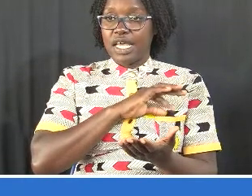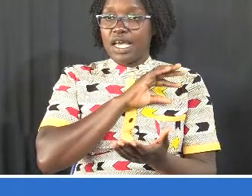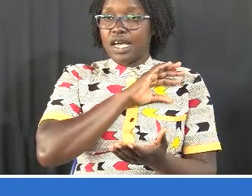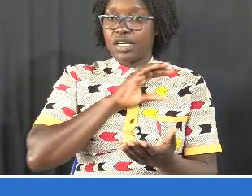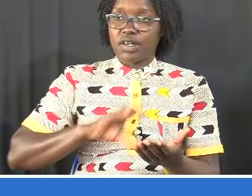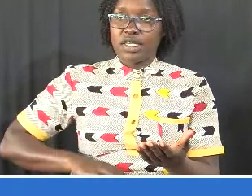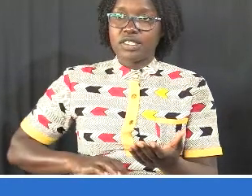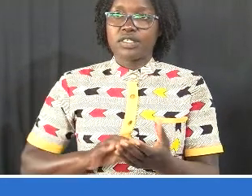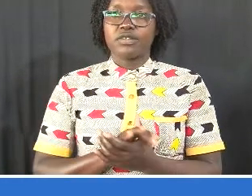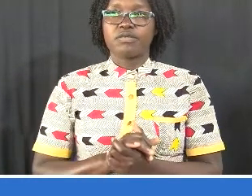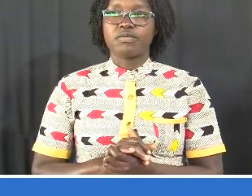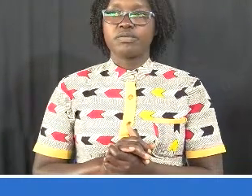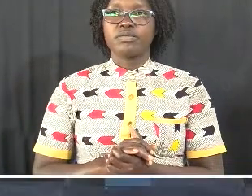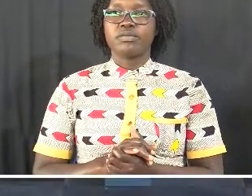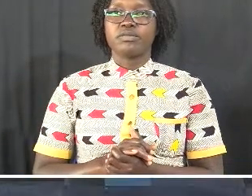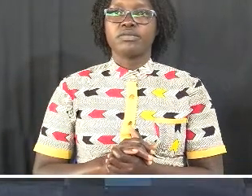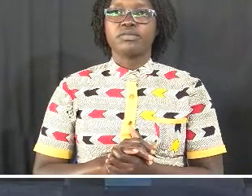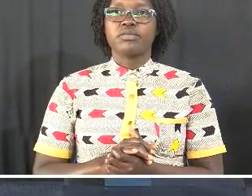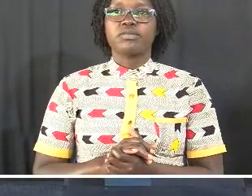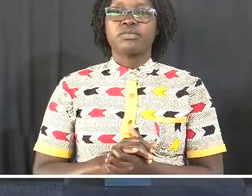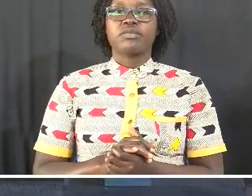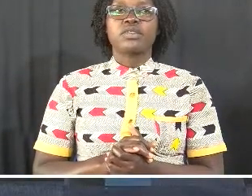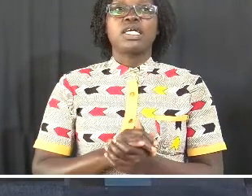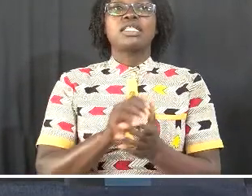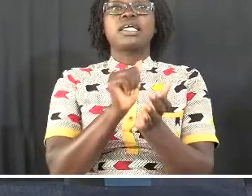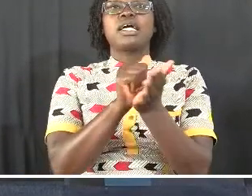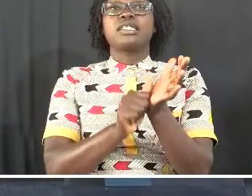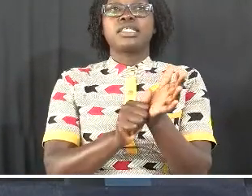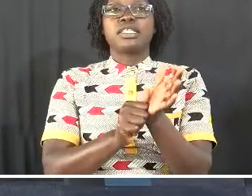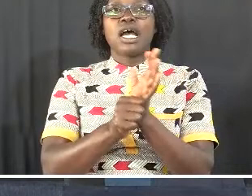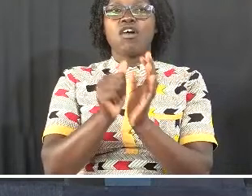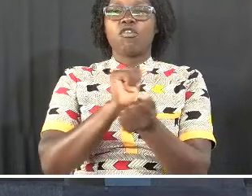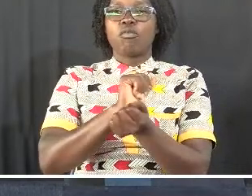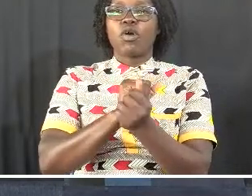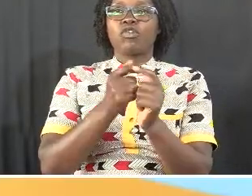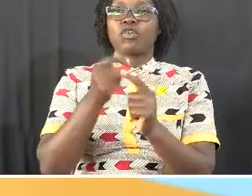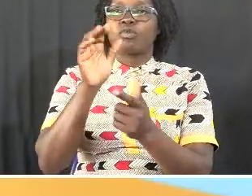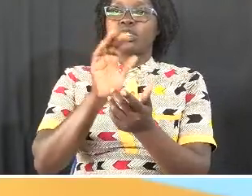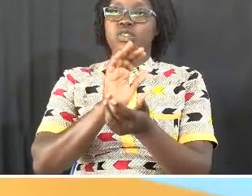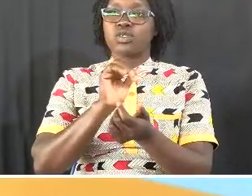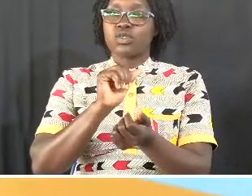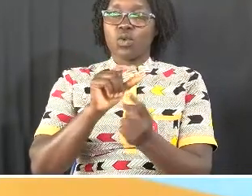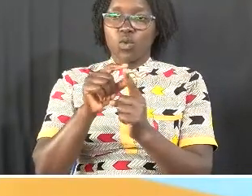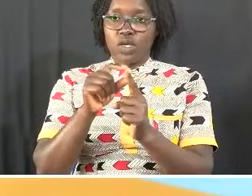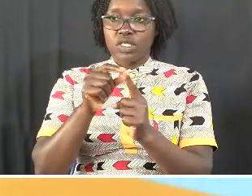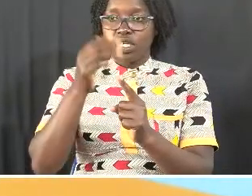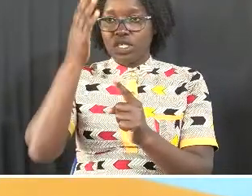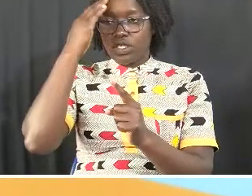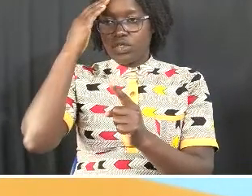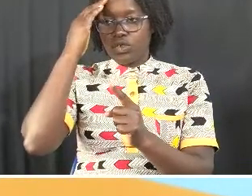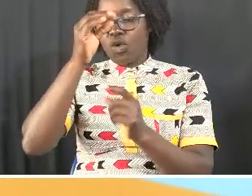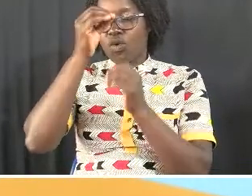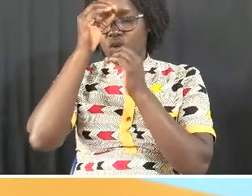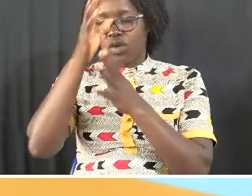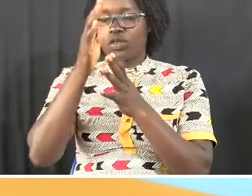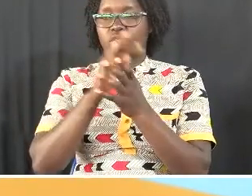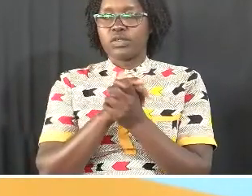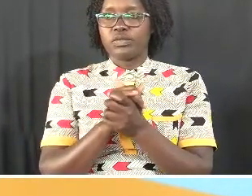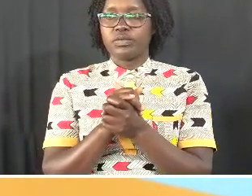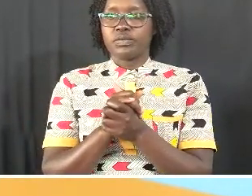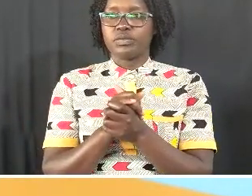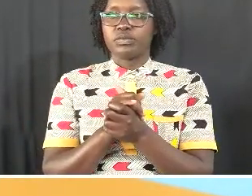Christ." The agenda of Paul from his words is to know who?